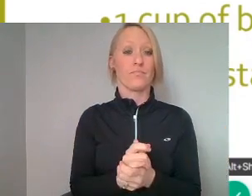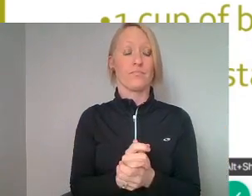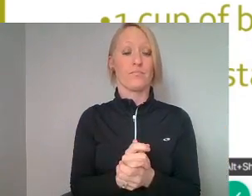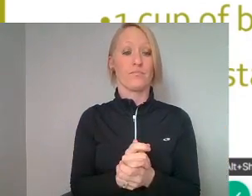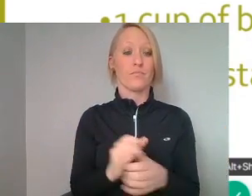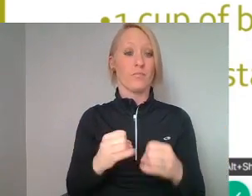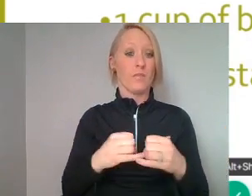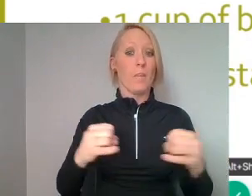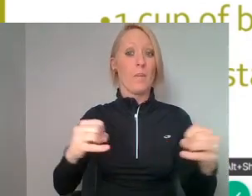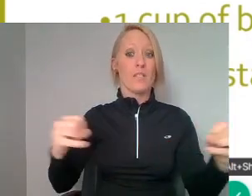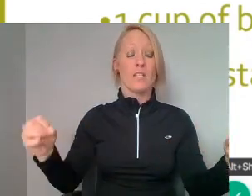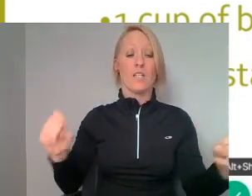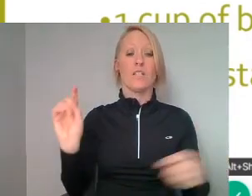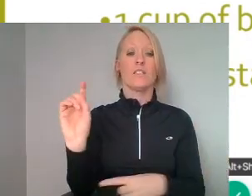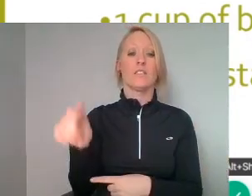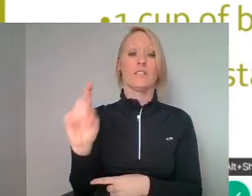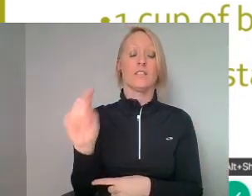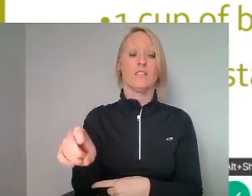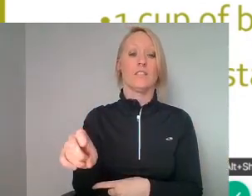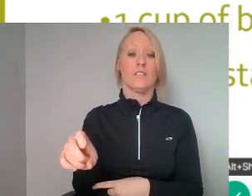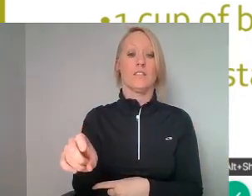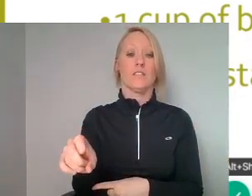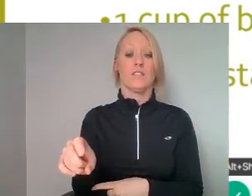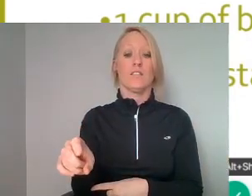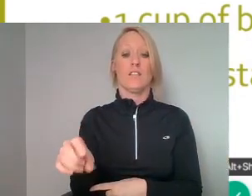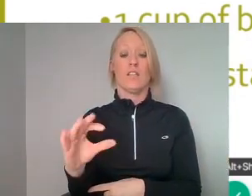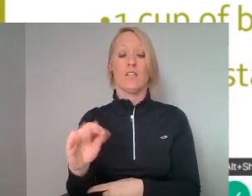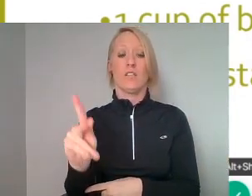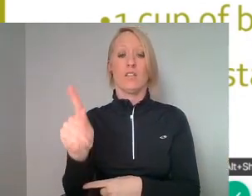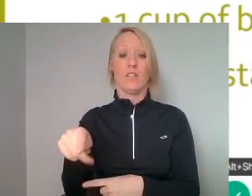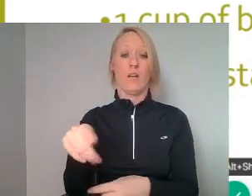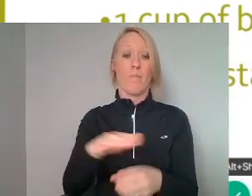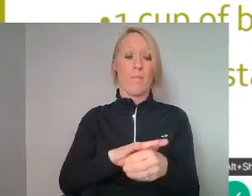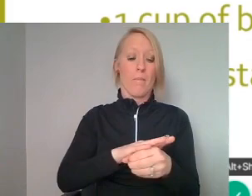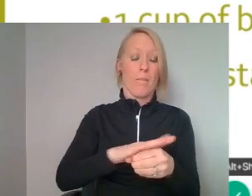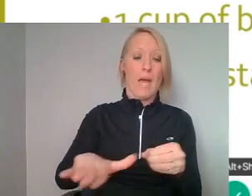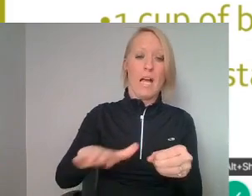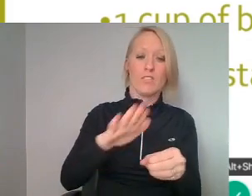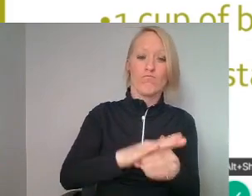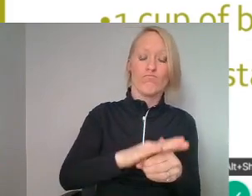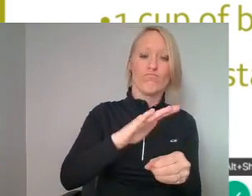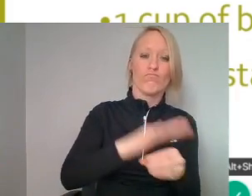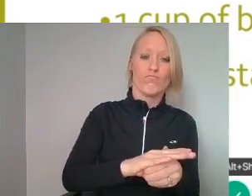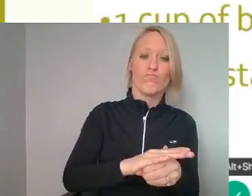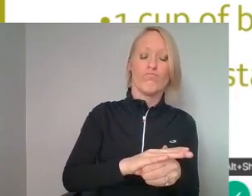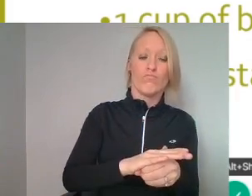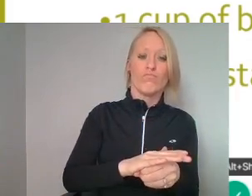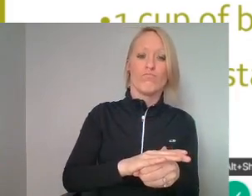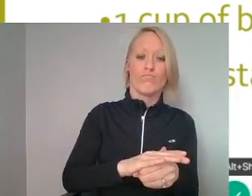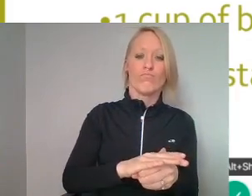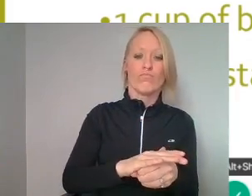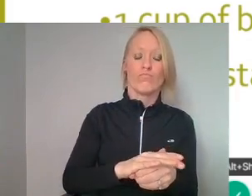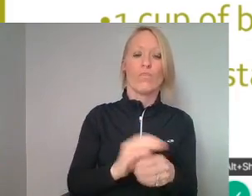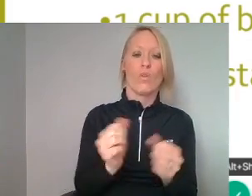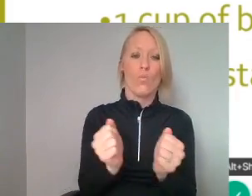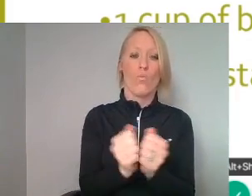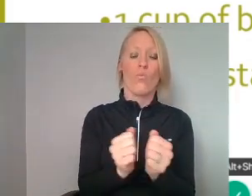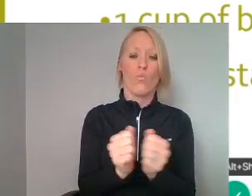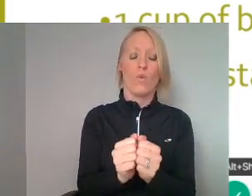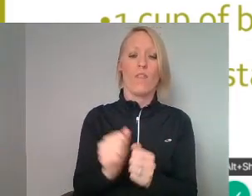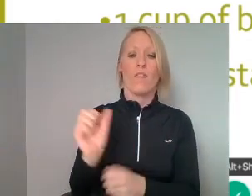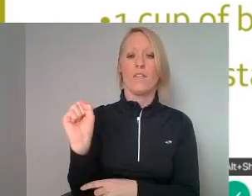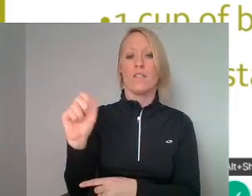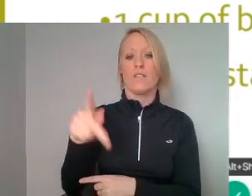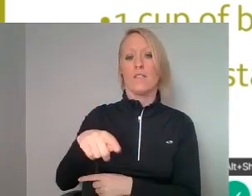next one, it says 2 cups of a raw leafy green equals 1 cup, right? Because When you really pack it in there, yeah, you're going to get maybe a 1